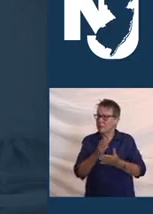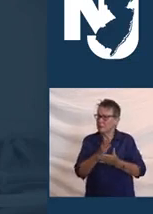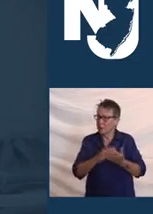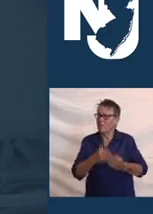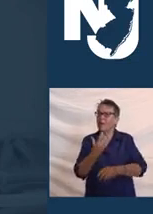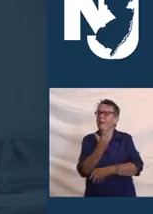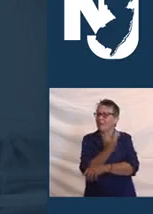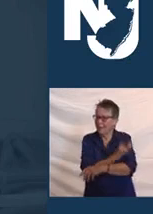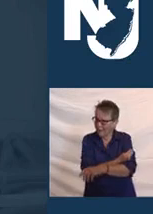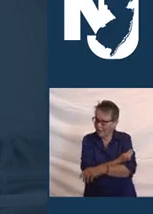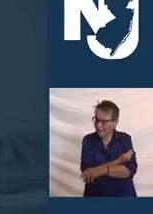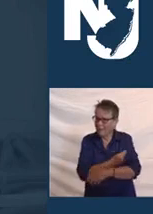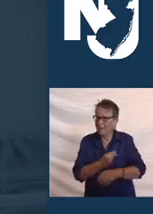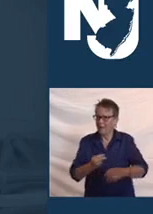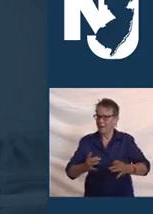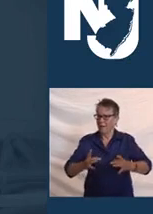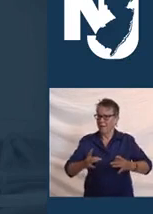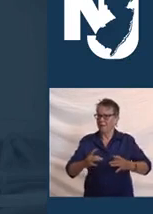is